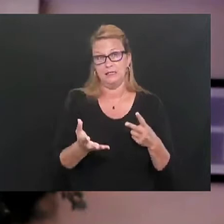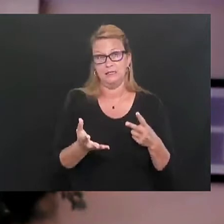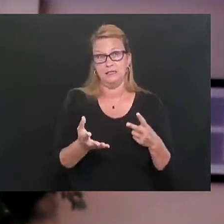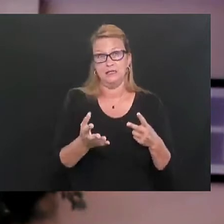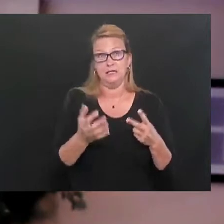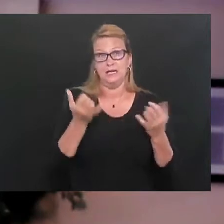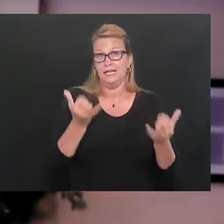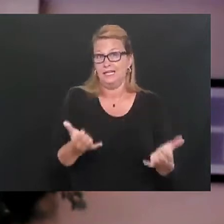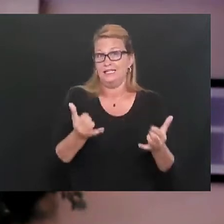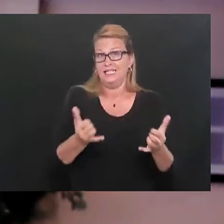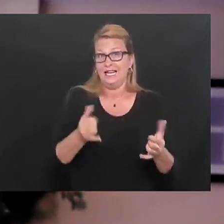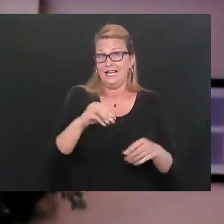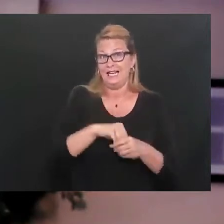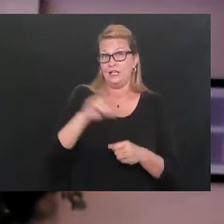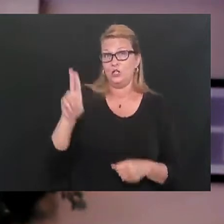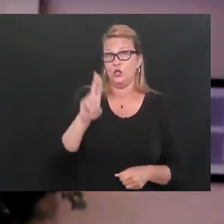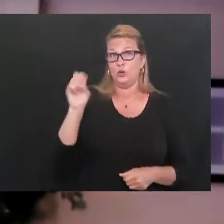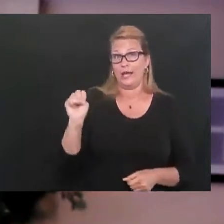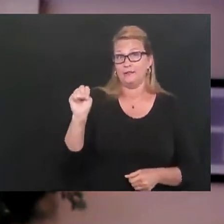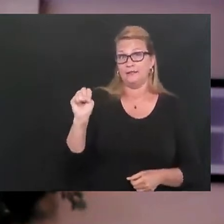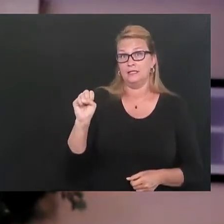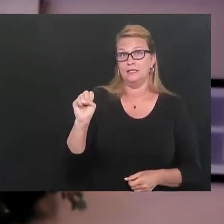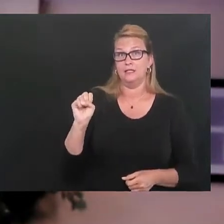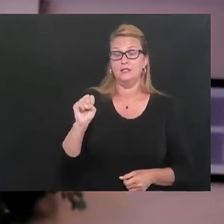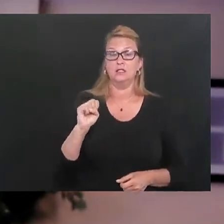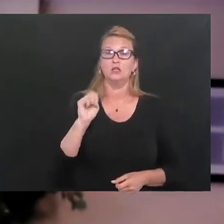that today in the US,